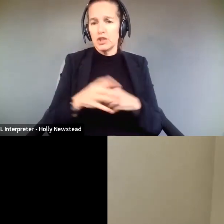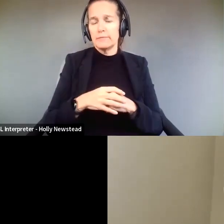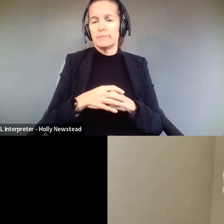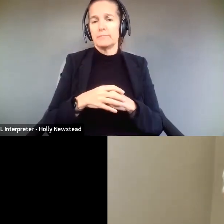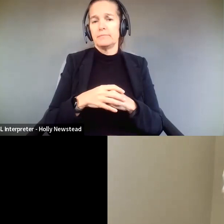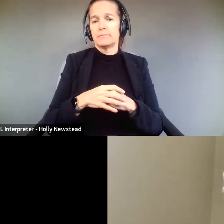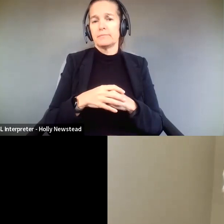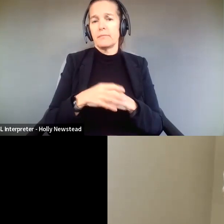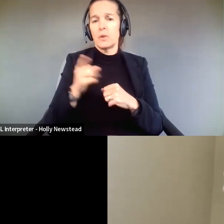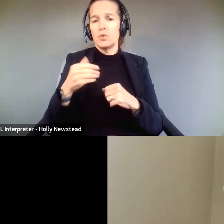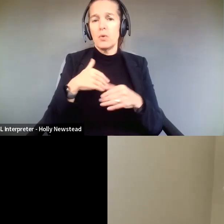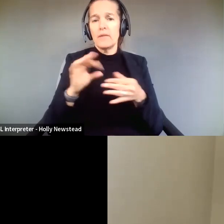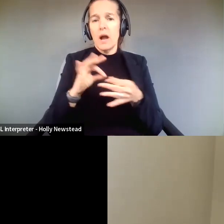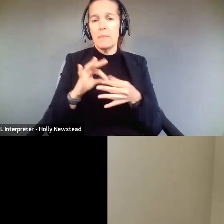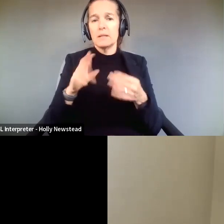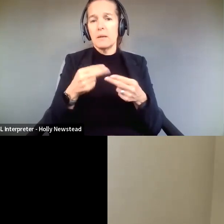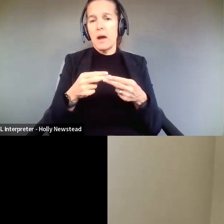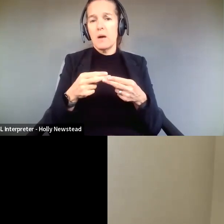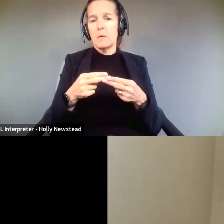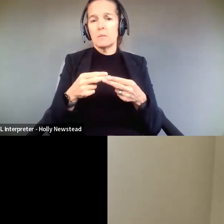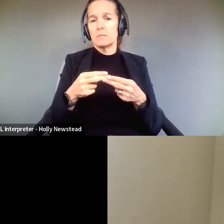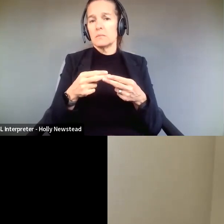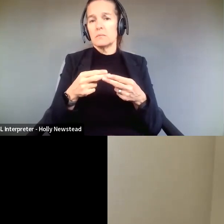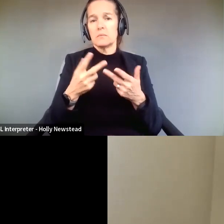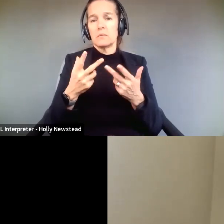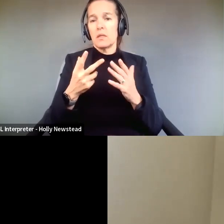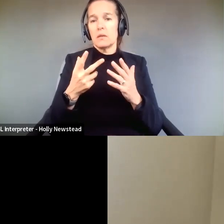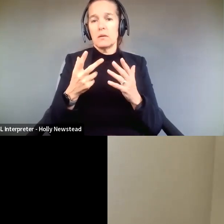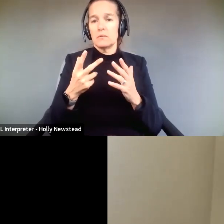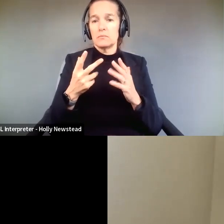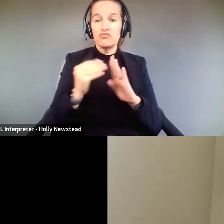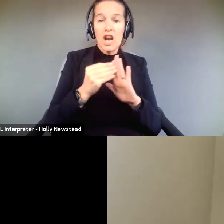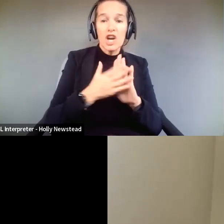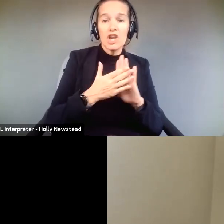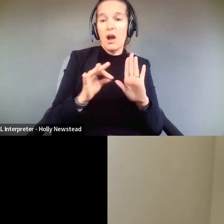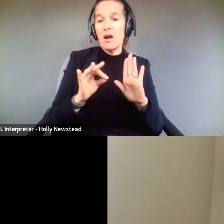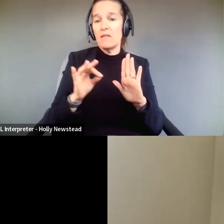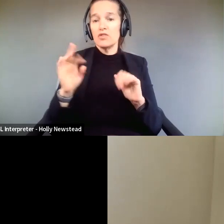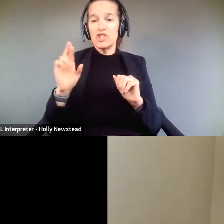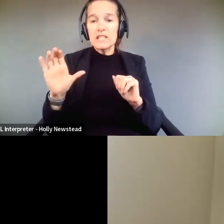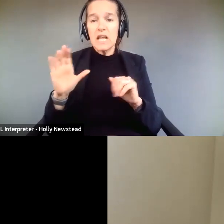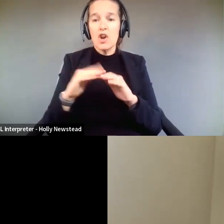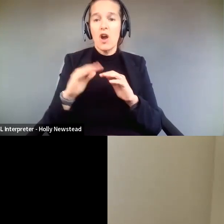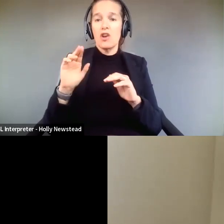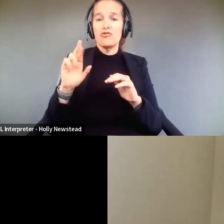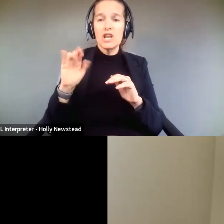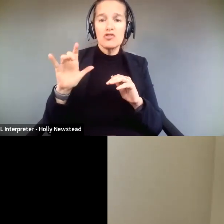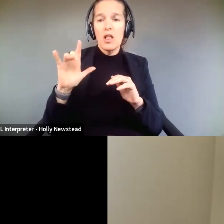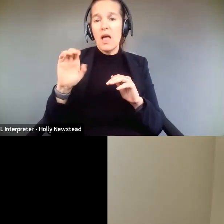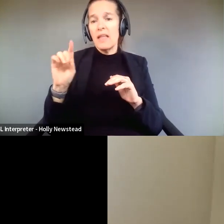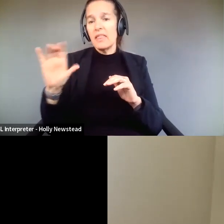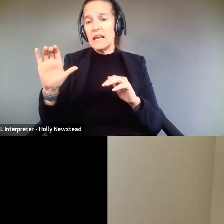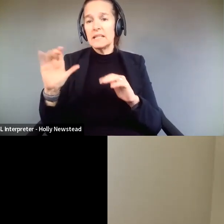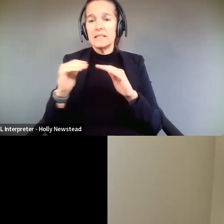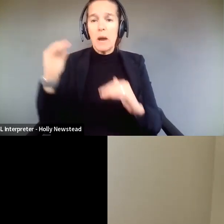And do you have comments about the record of the regional centers on racial and ethnic disparity and the level of